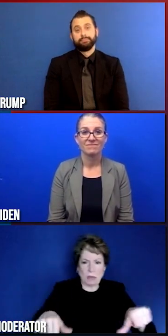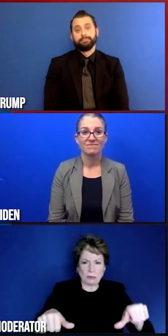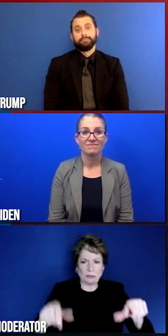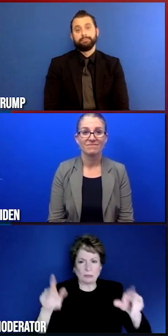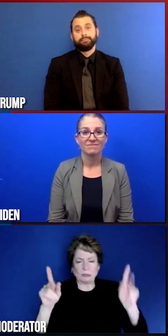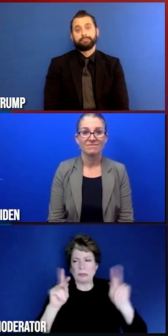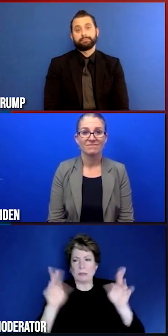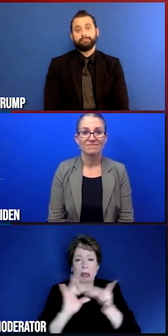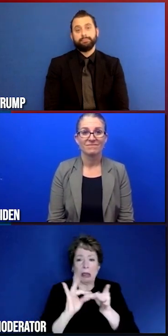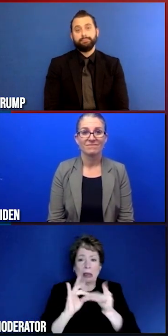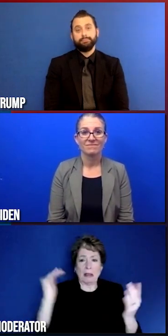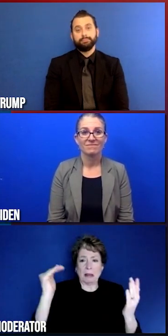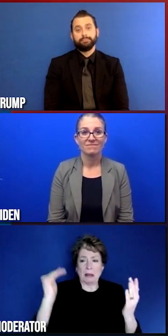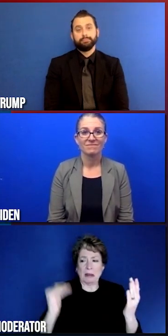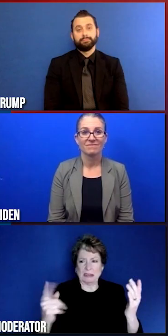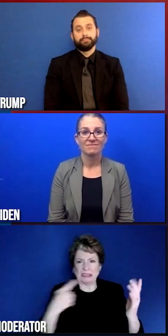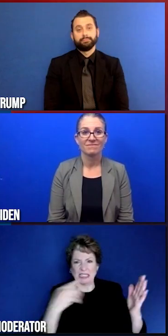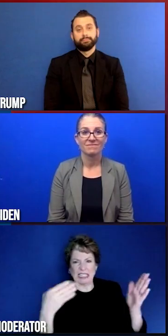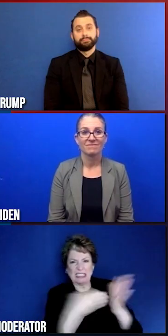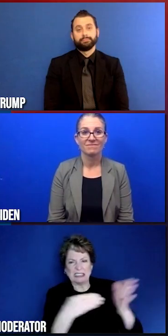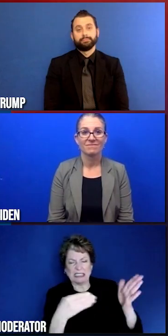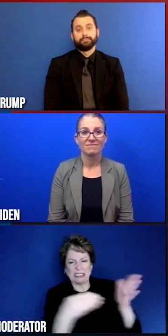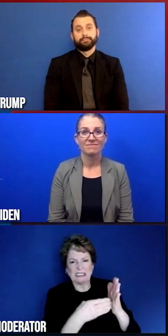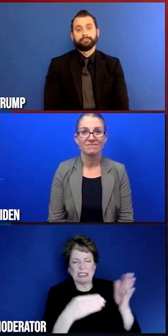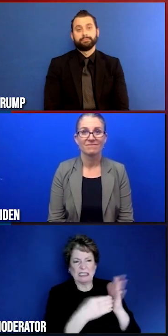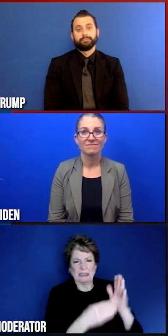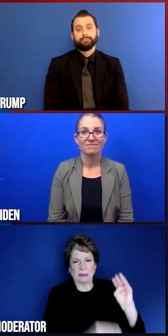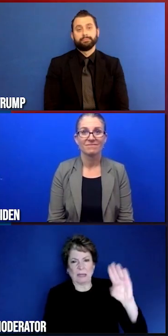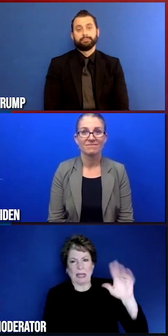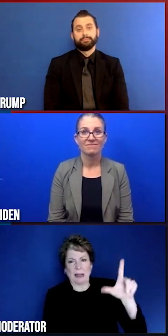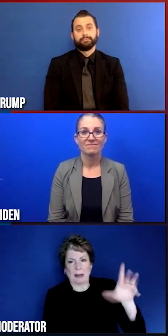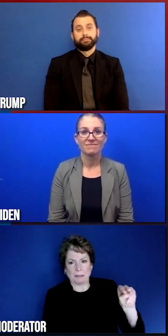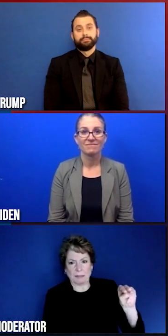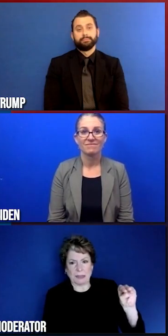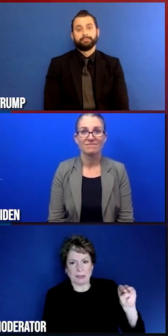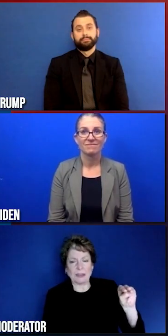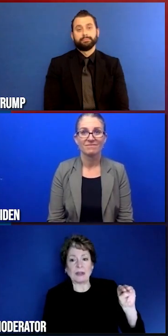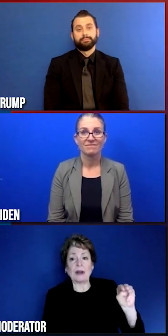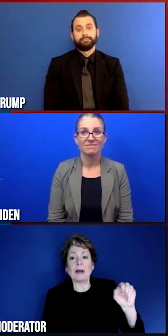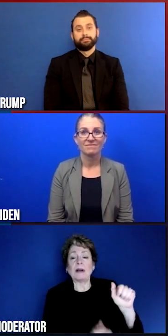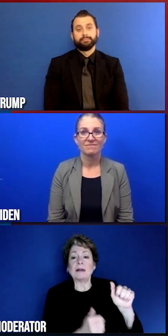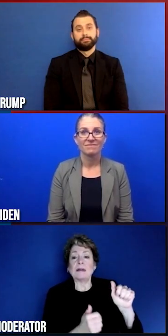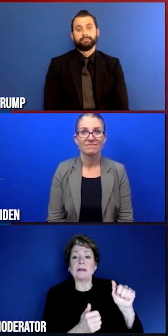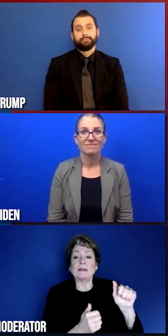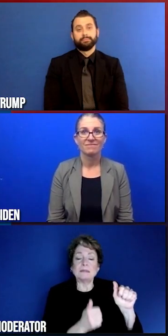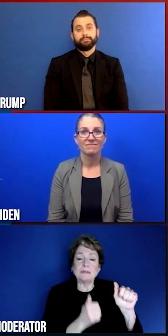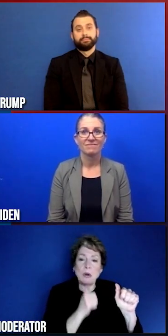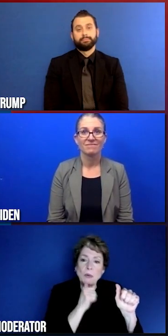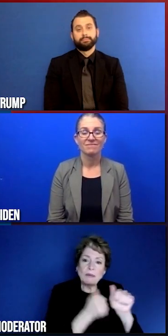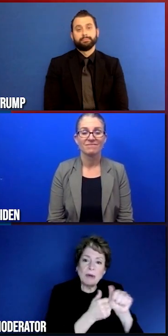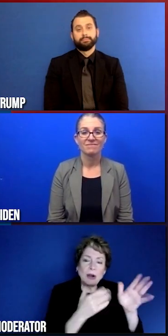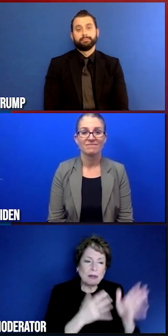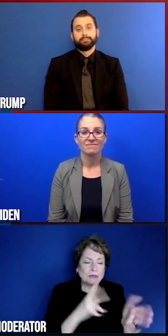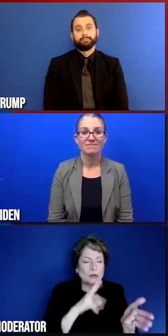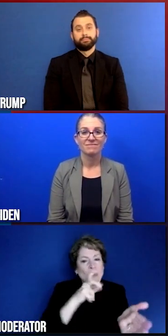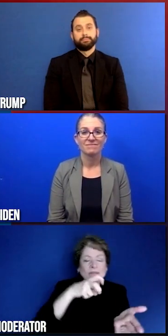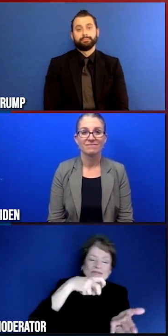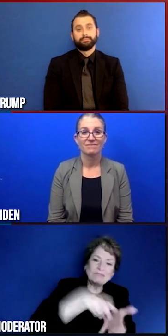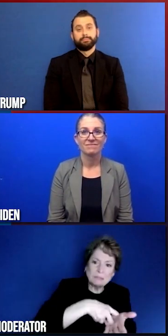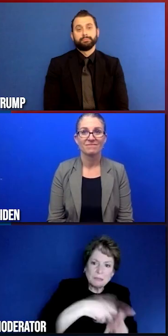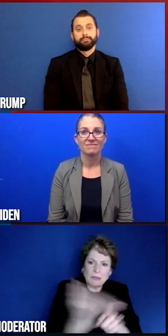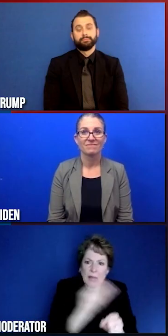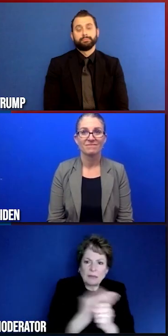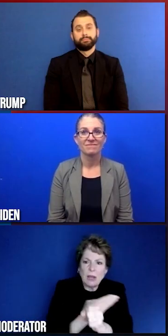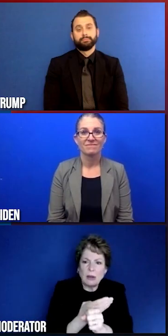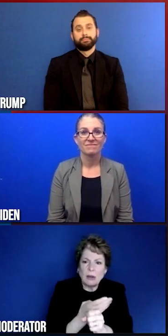be fired. What do you say to Americans who say that kind of language from a president is contributing to a climate of hate and racial strife? Well, you